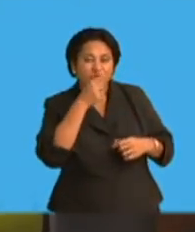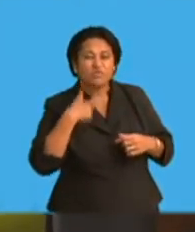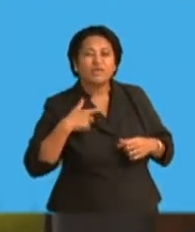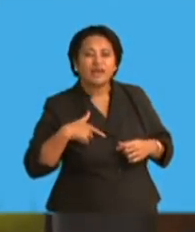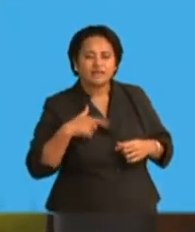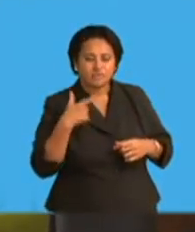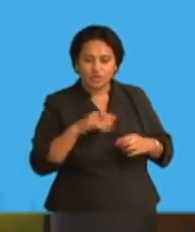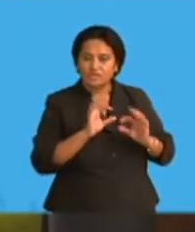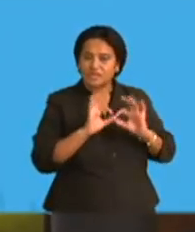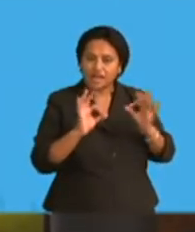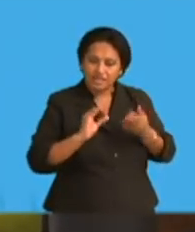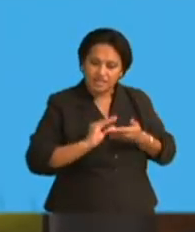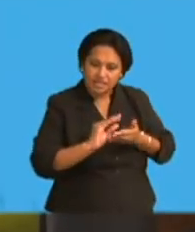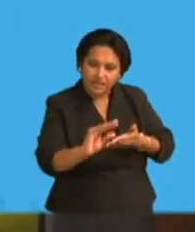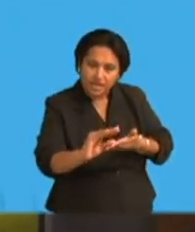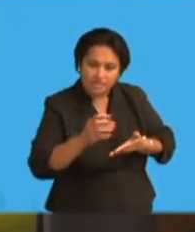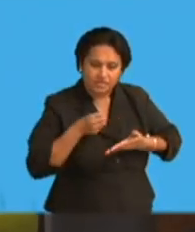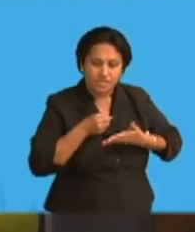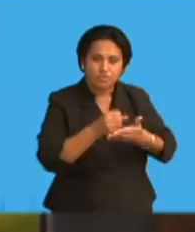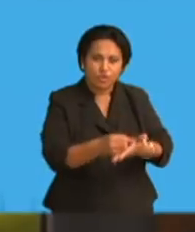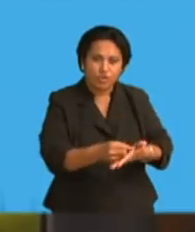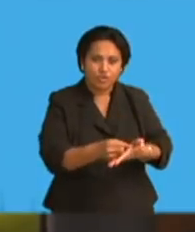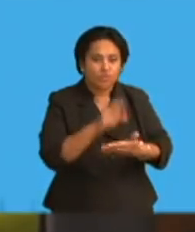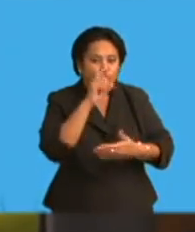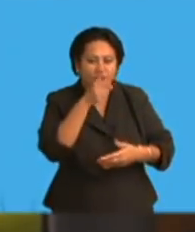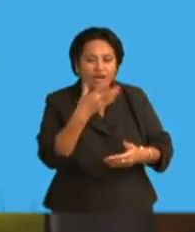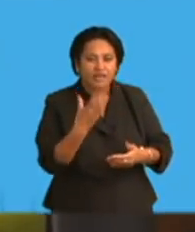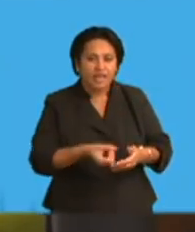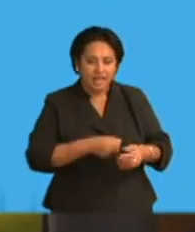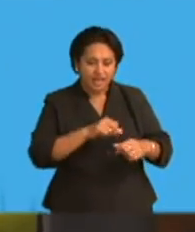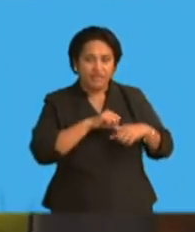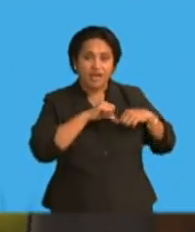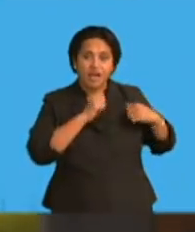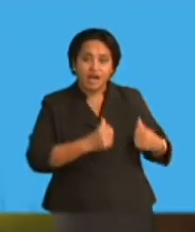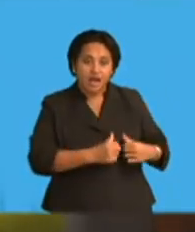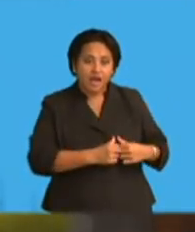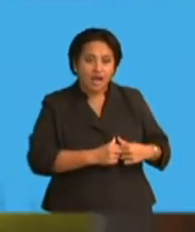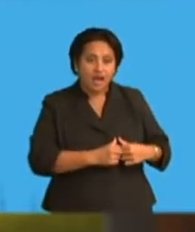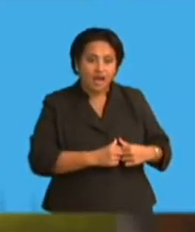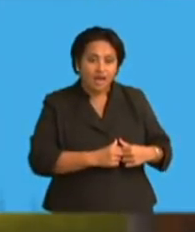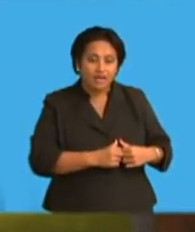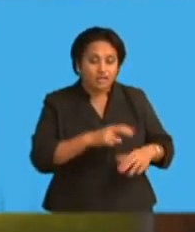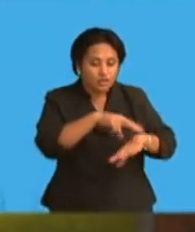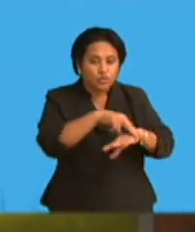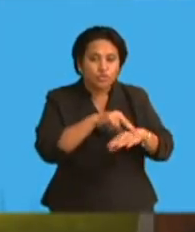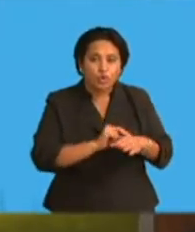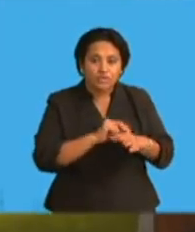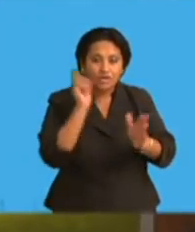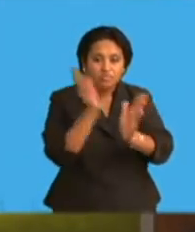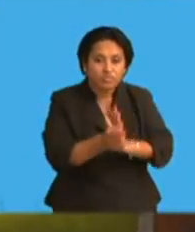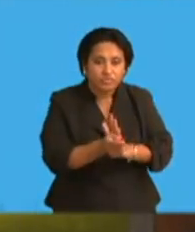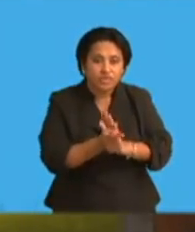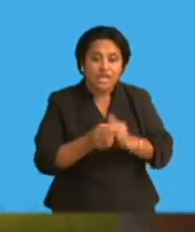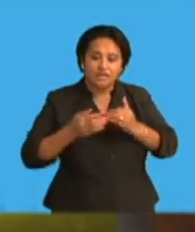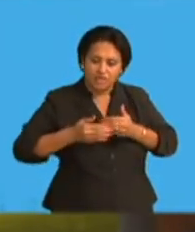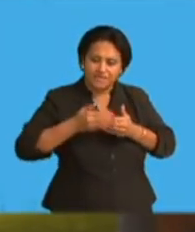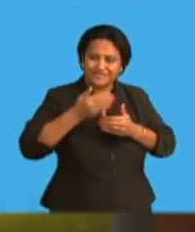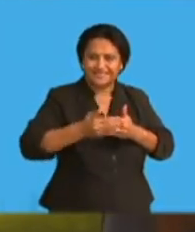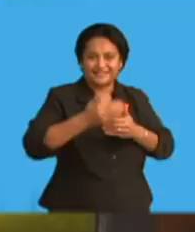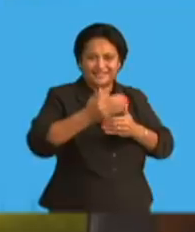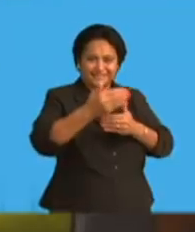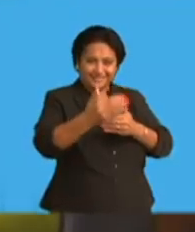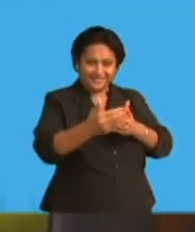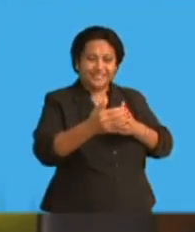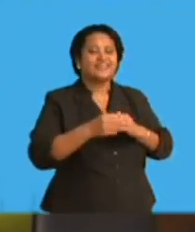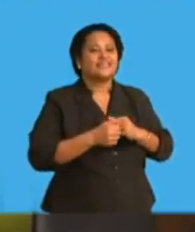turn out a heart surgeon overnight. When you do an MBBS, it takes 10, 15 years to become a cardiac surgeon. Where was